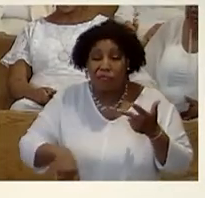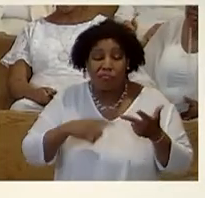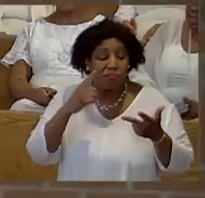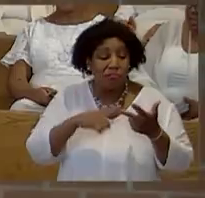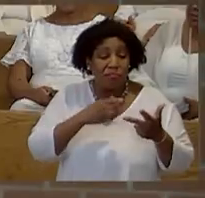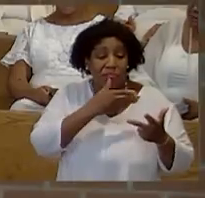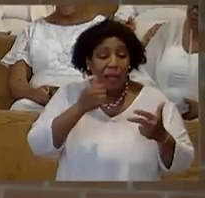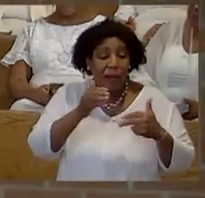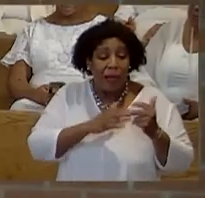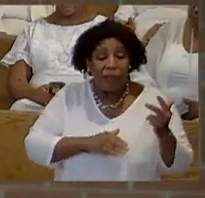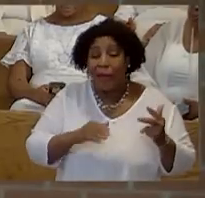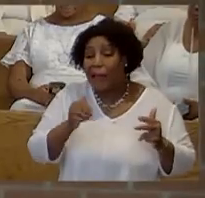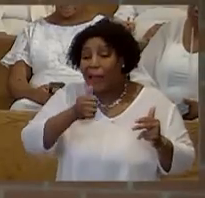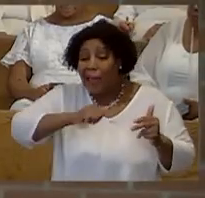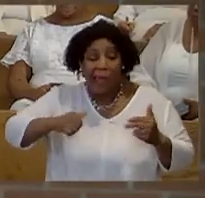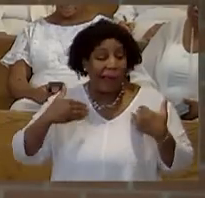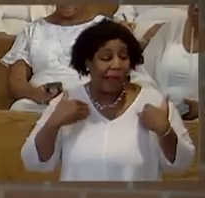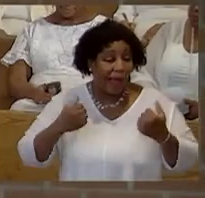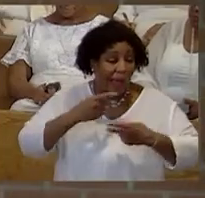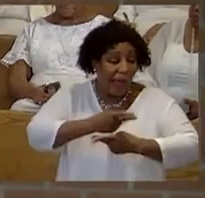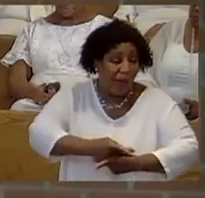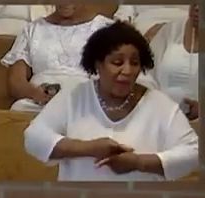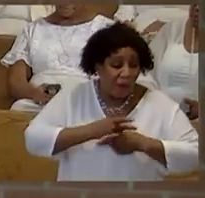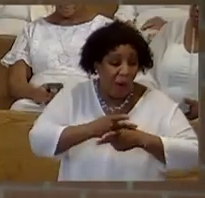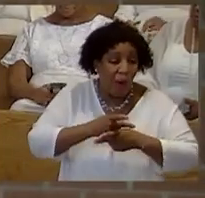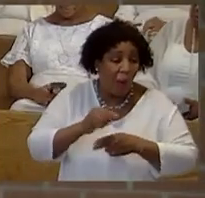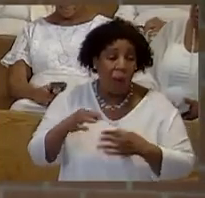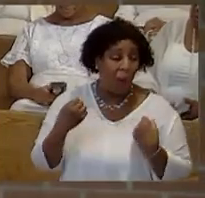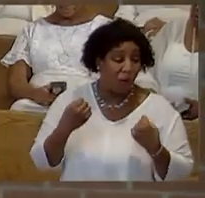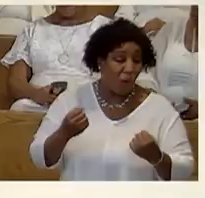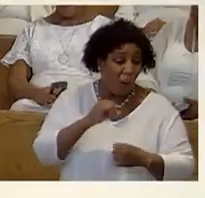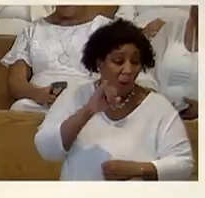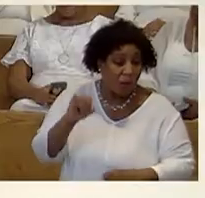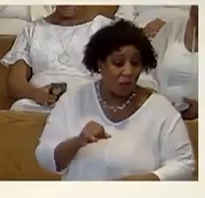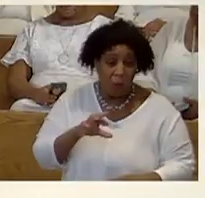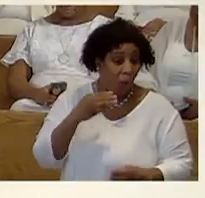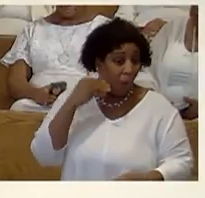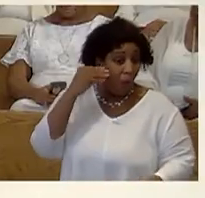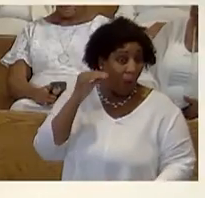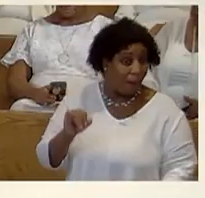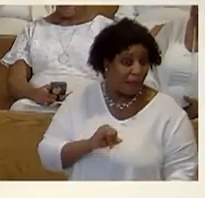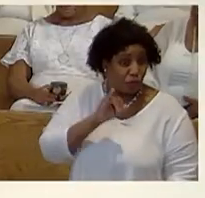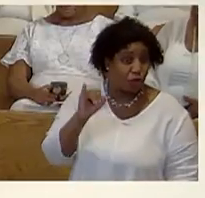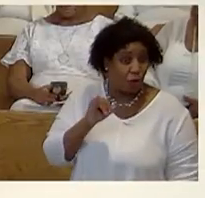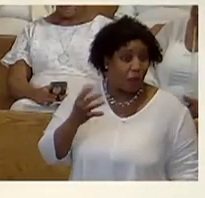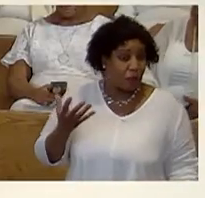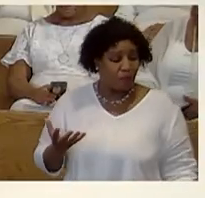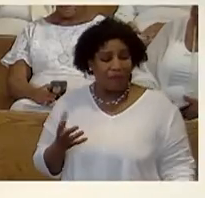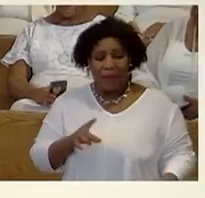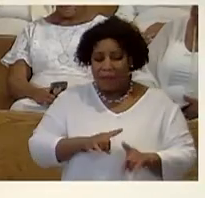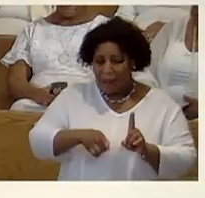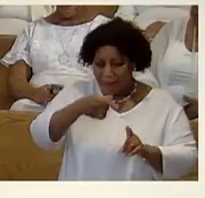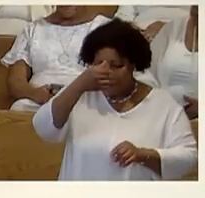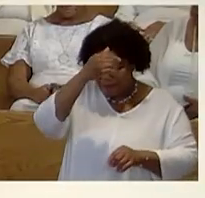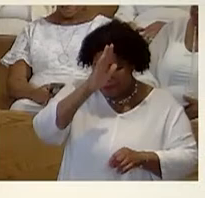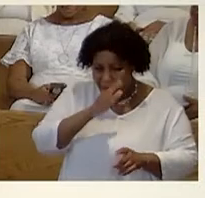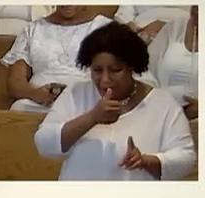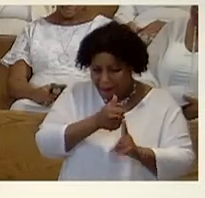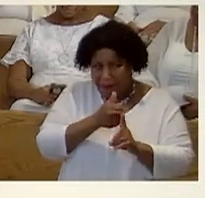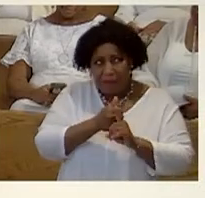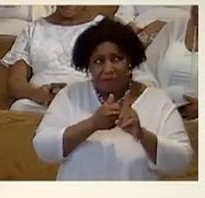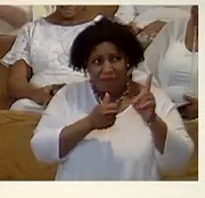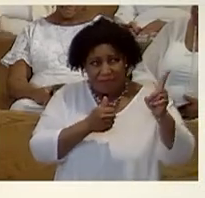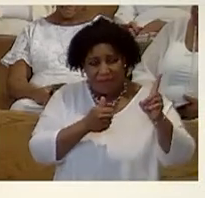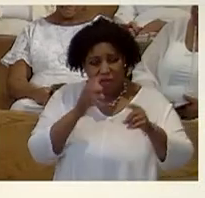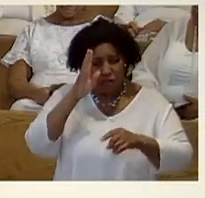you better than any health care or car insurance or home insurance, be that made. But God is the one who